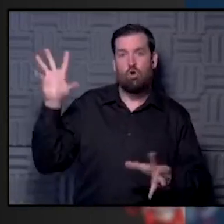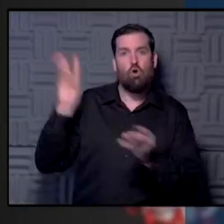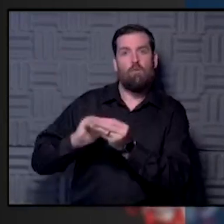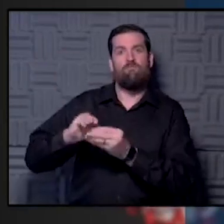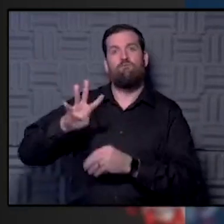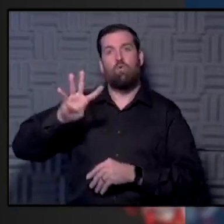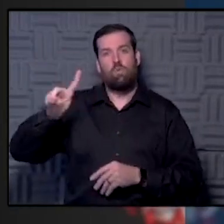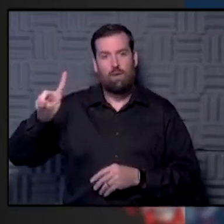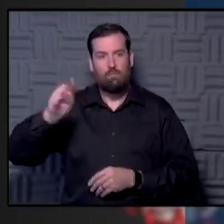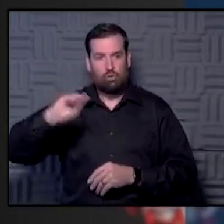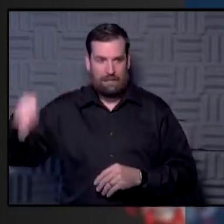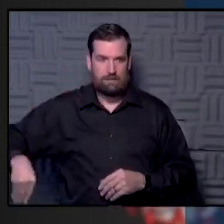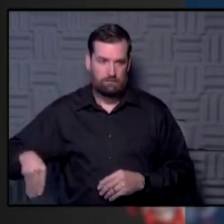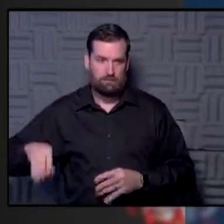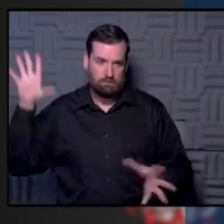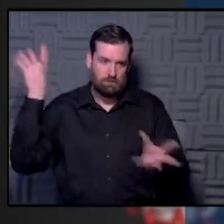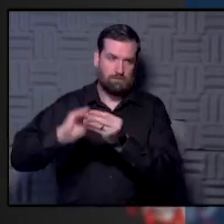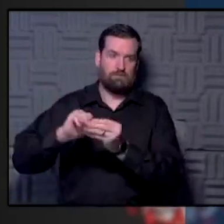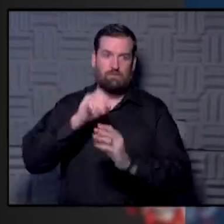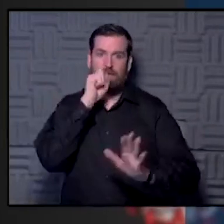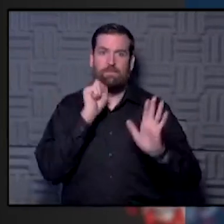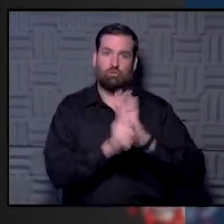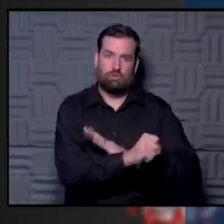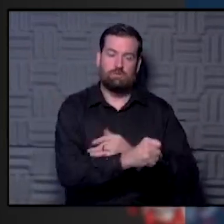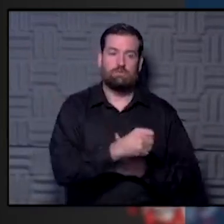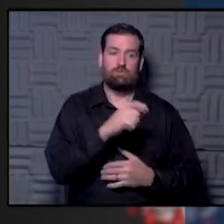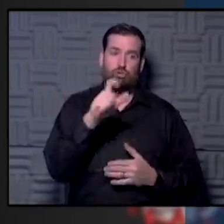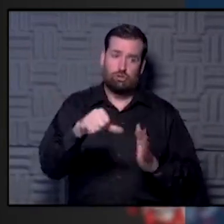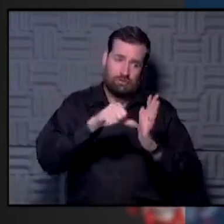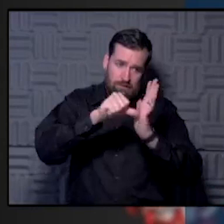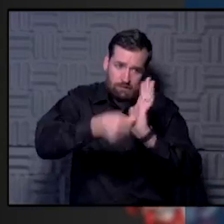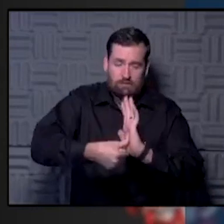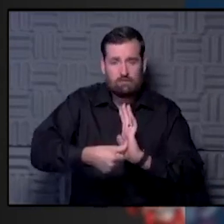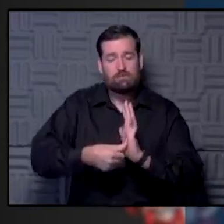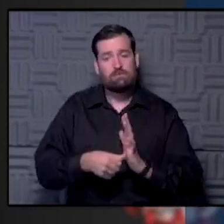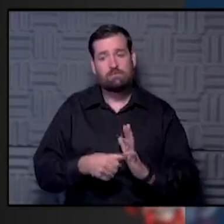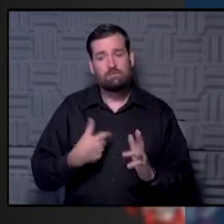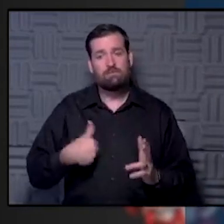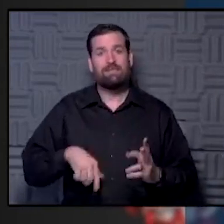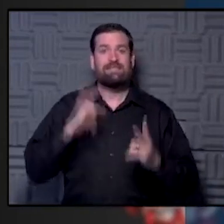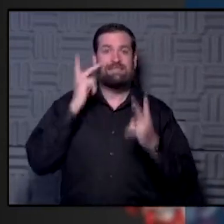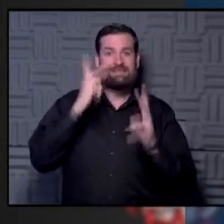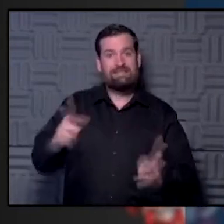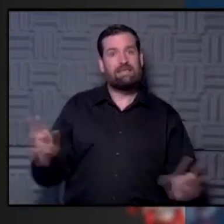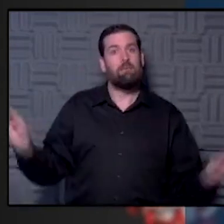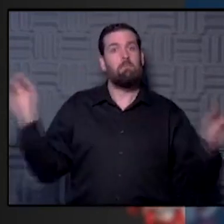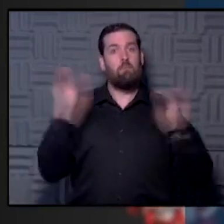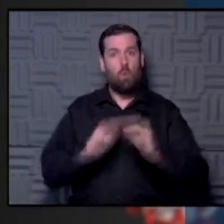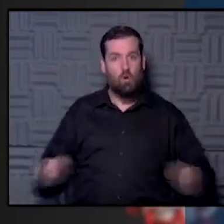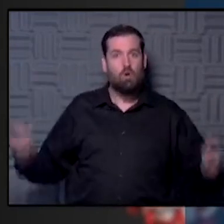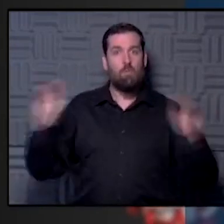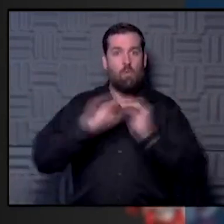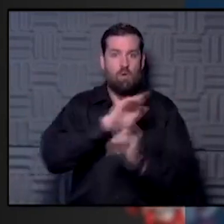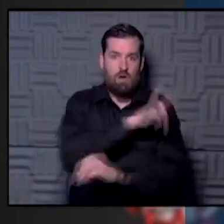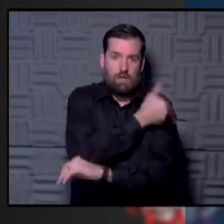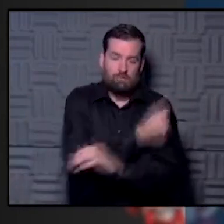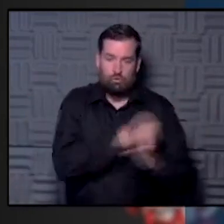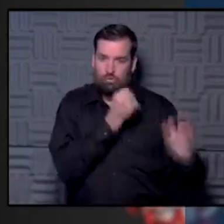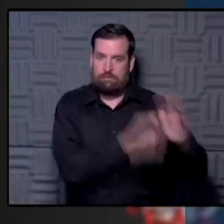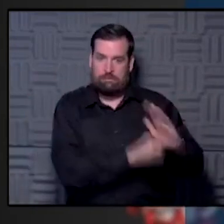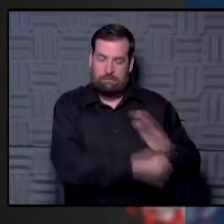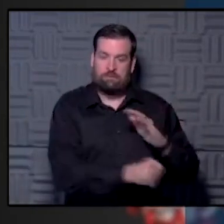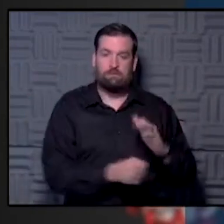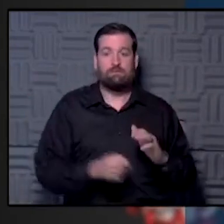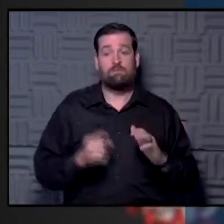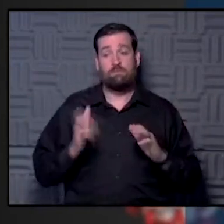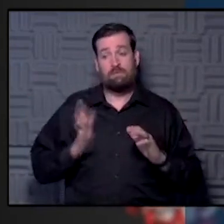the hospital, which I think should reinforce to us that we are seeing more hospitalizations. Even if the census number